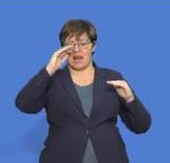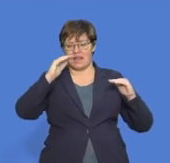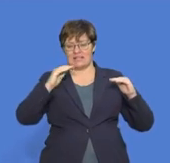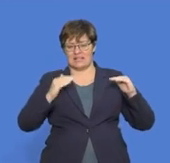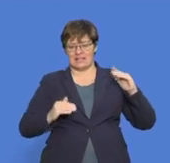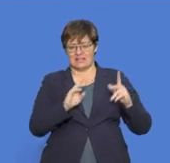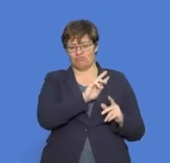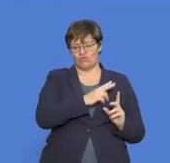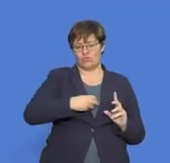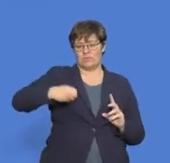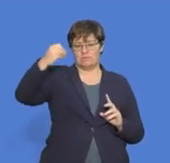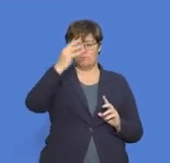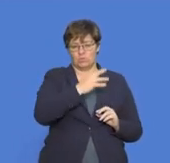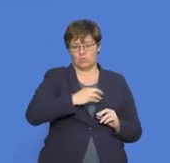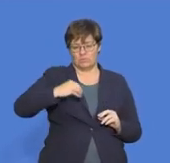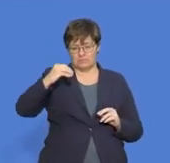decreases.